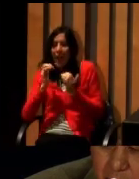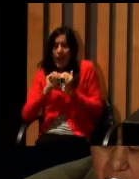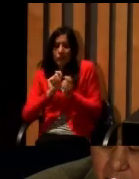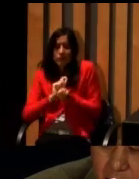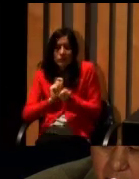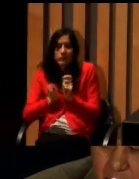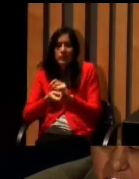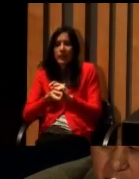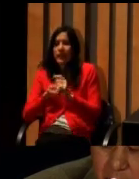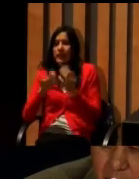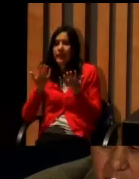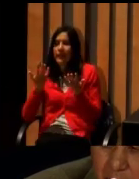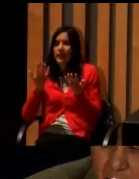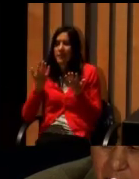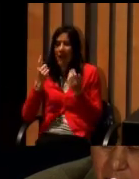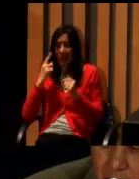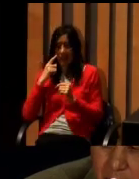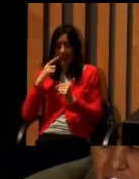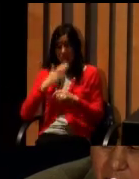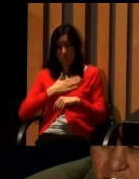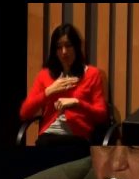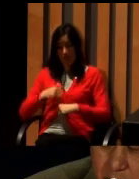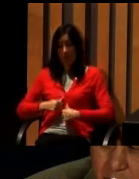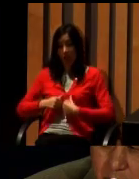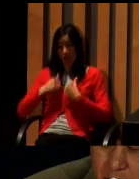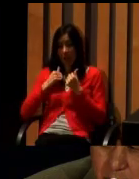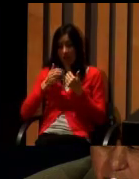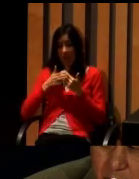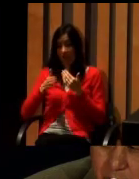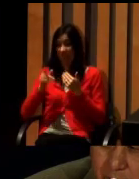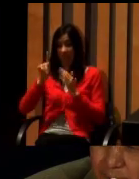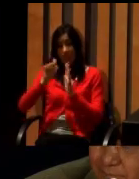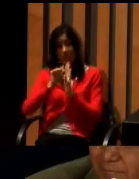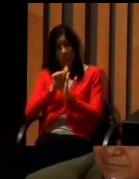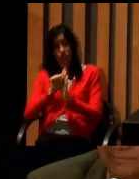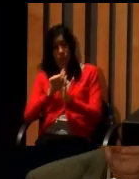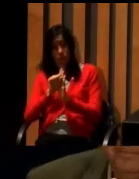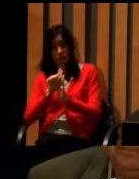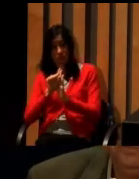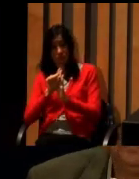lifetime that symbol will disappear from this town.